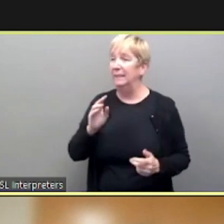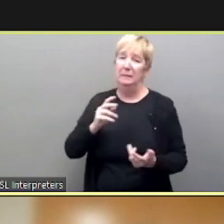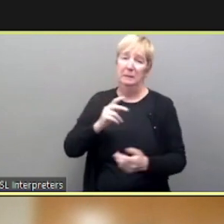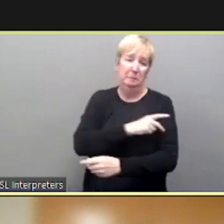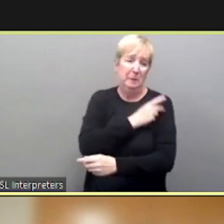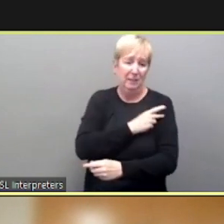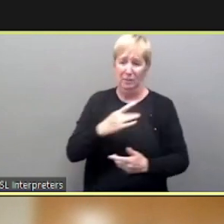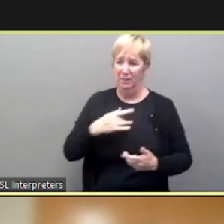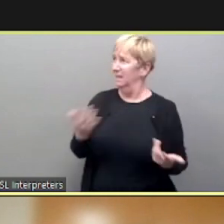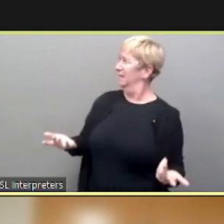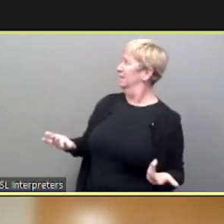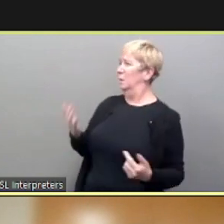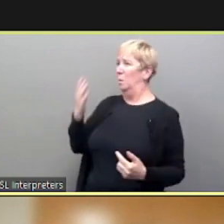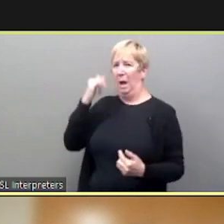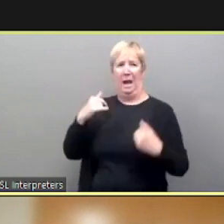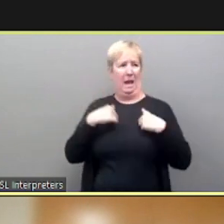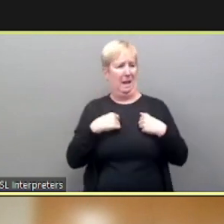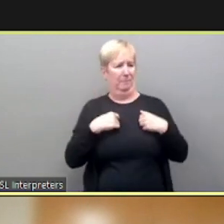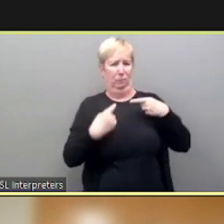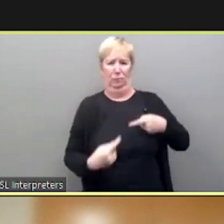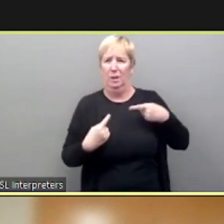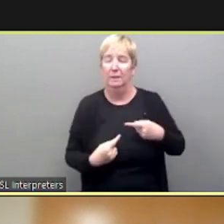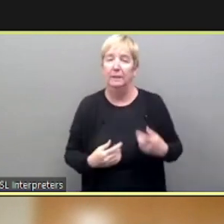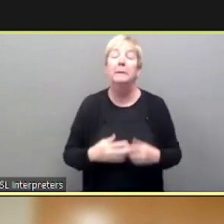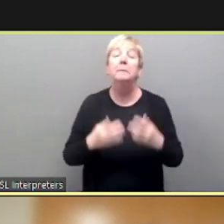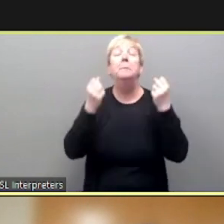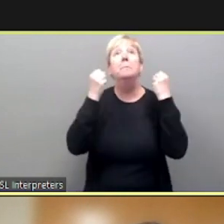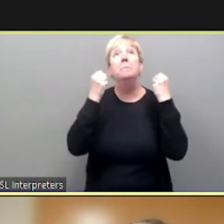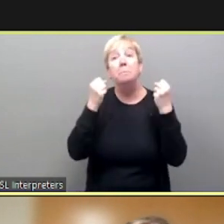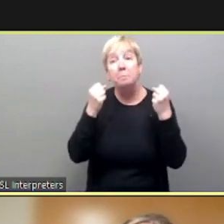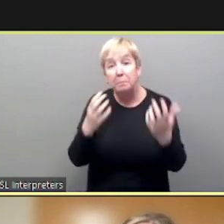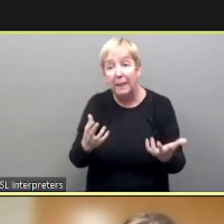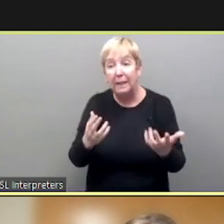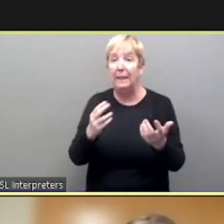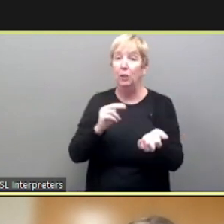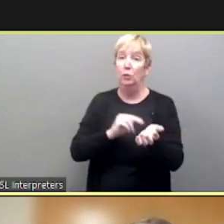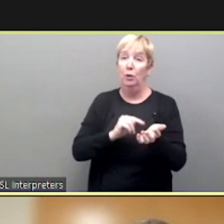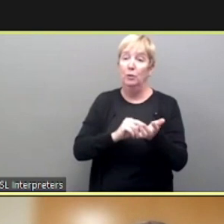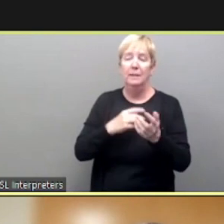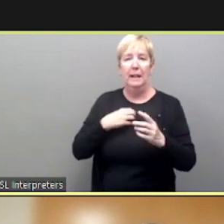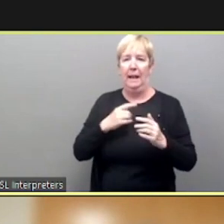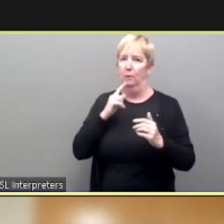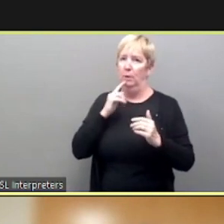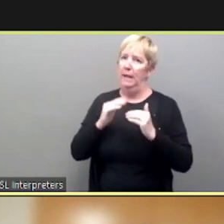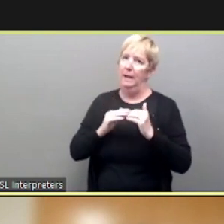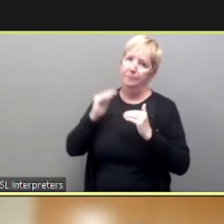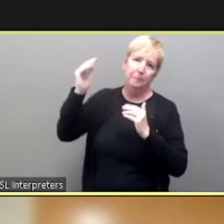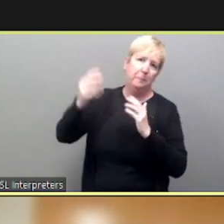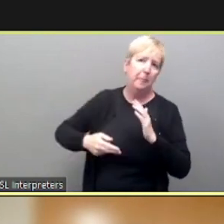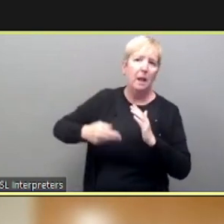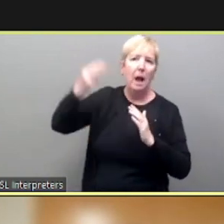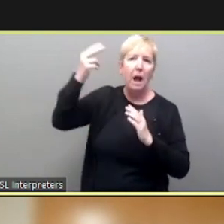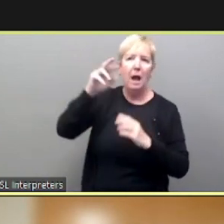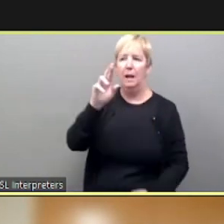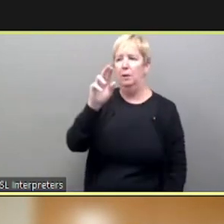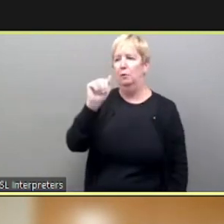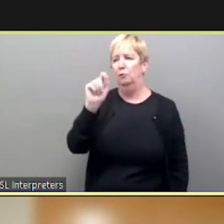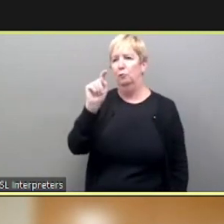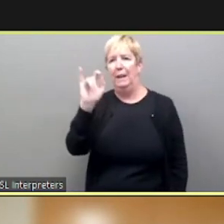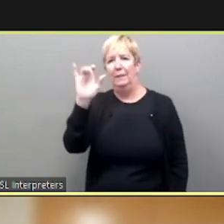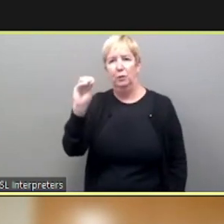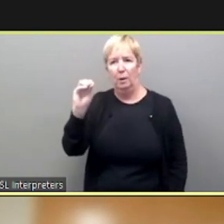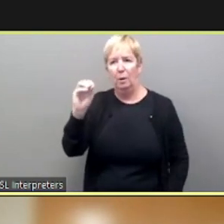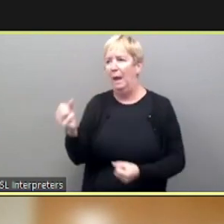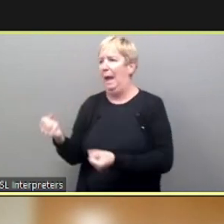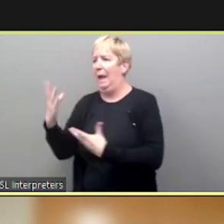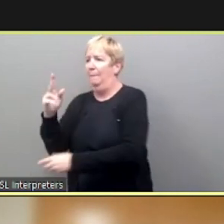deserve to be. Many nurses are working in ratios that are higher than normal with less available support services.